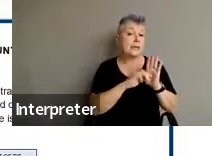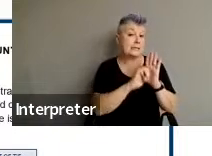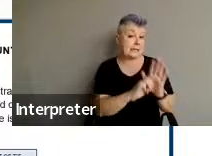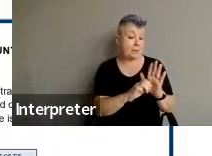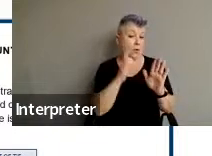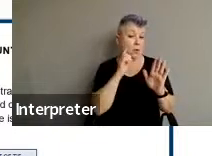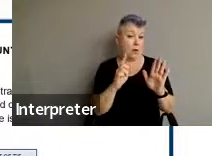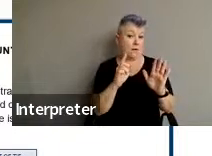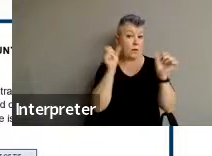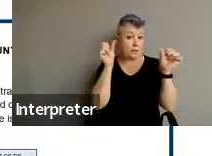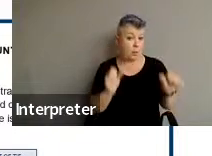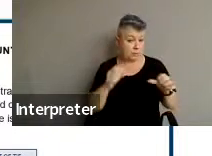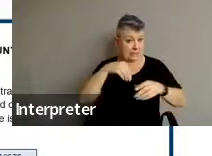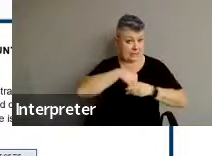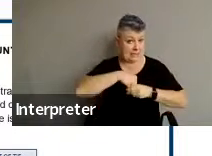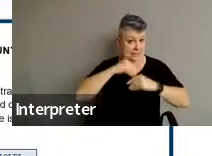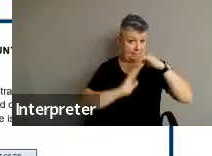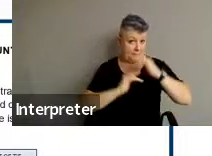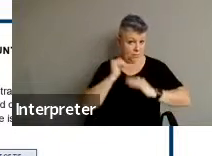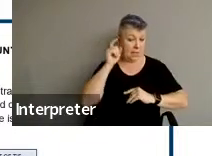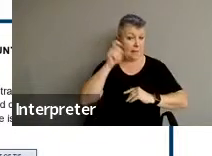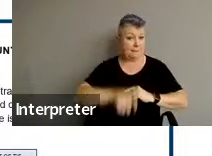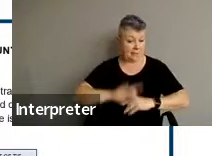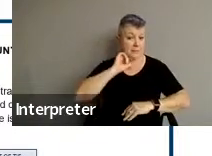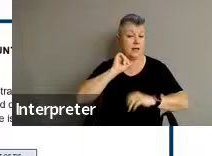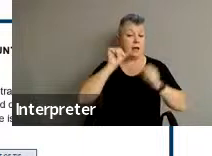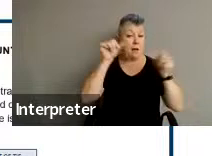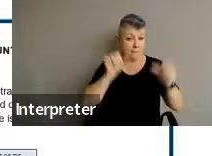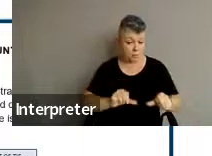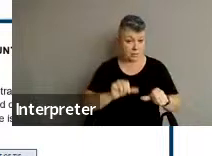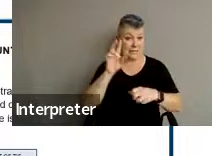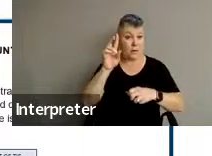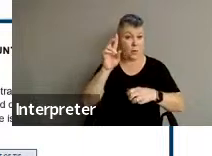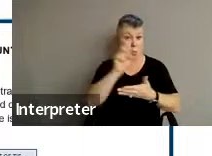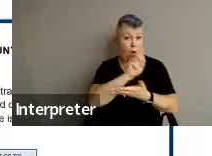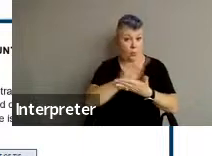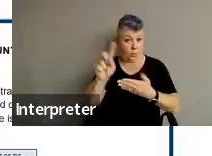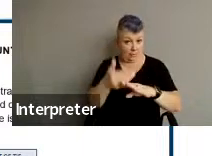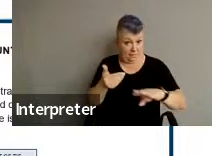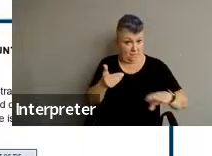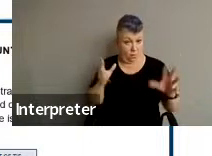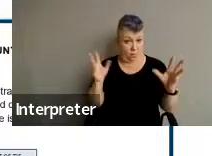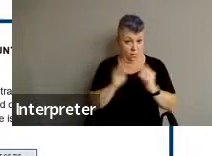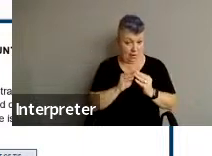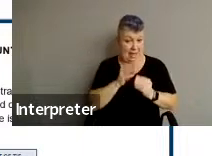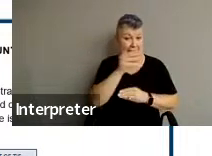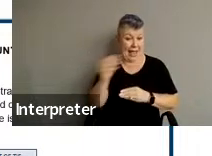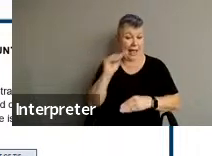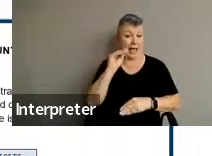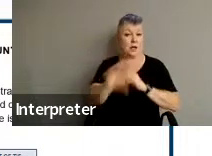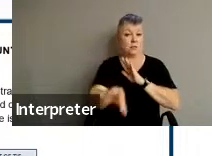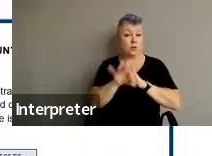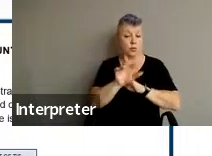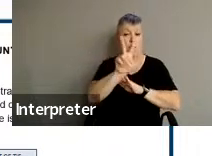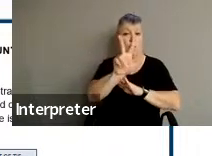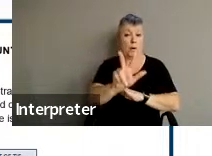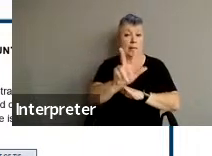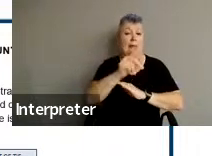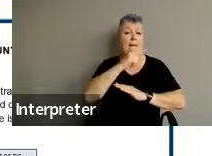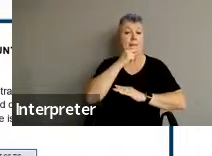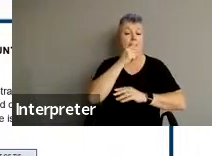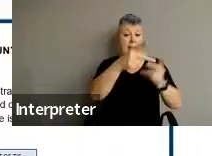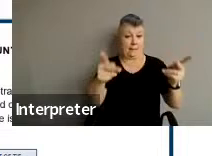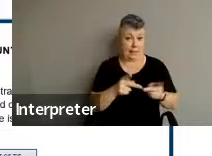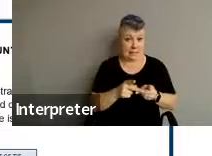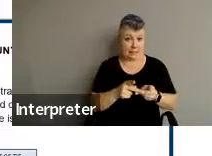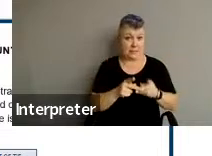has to be posted prior to the hearing 7 days and in 3 public places. So we have chosen our school locations as